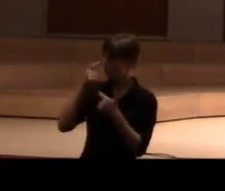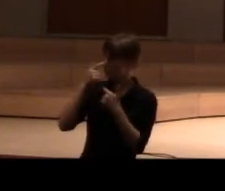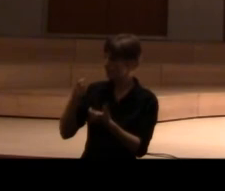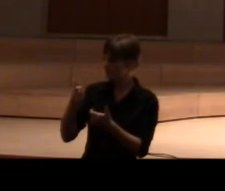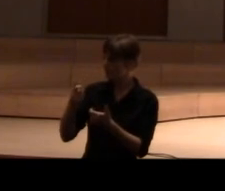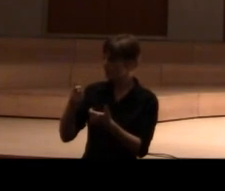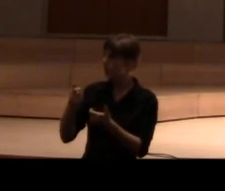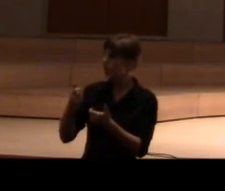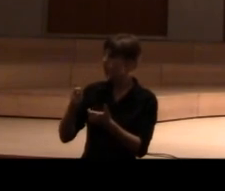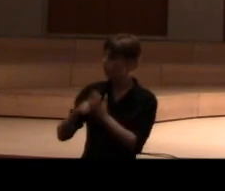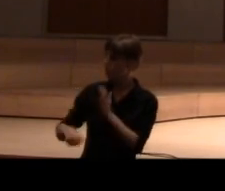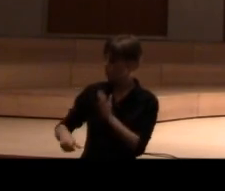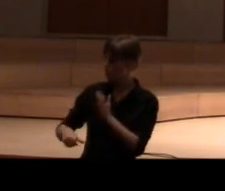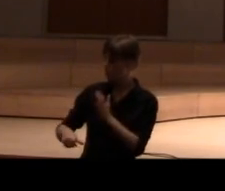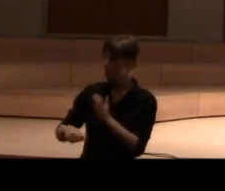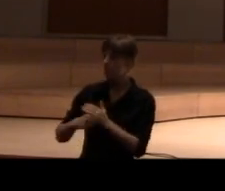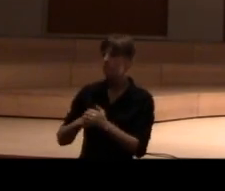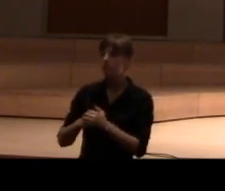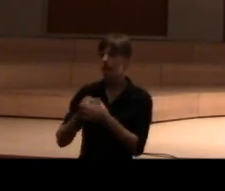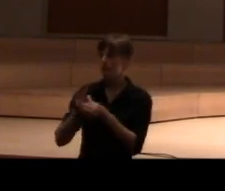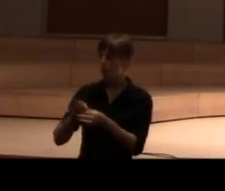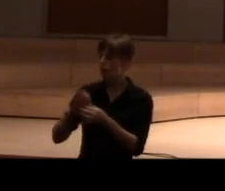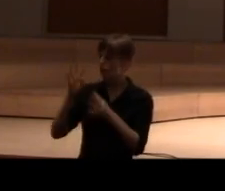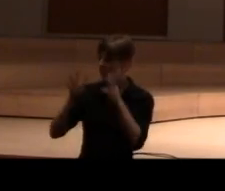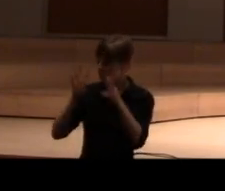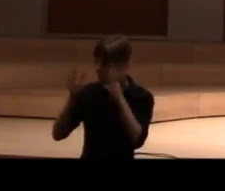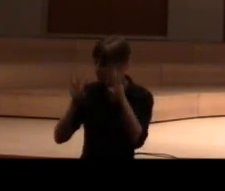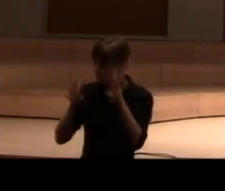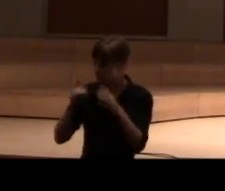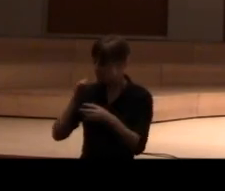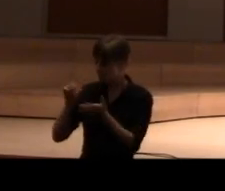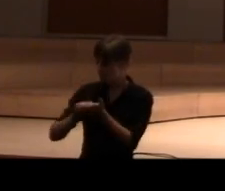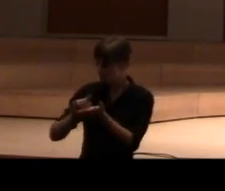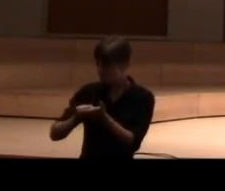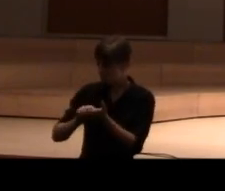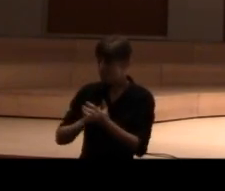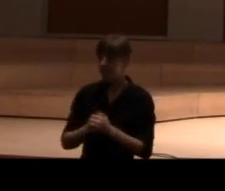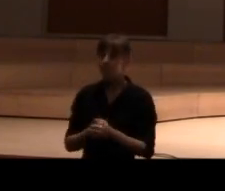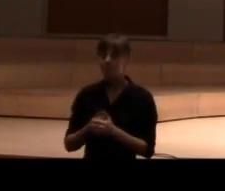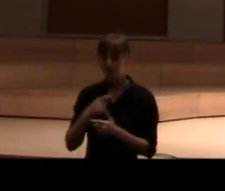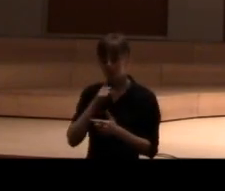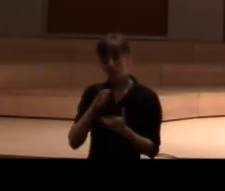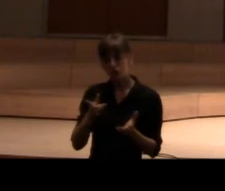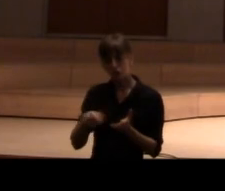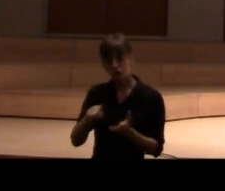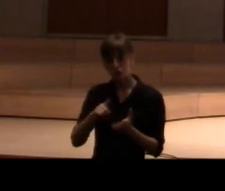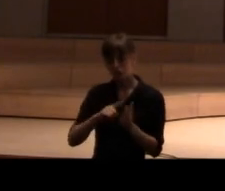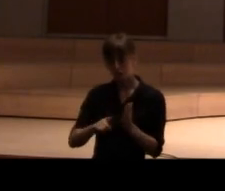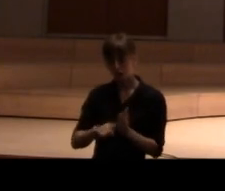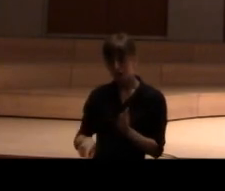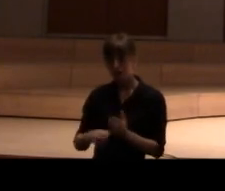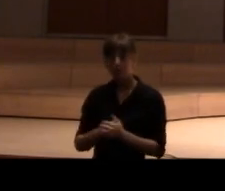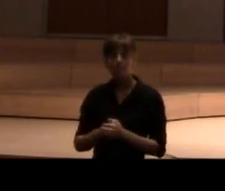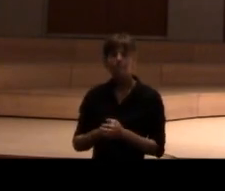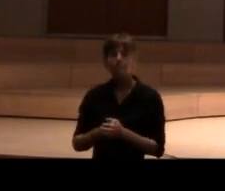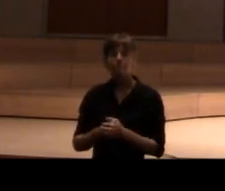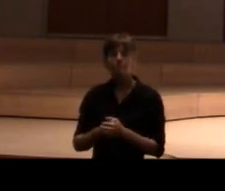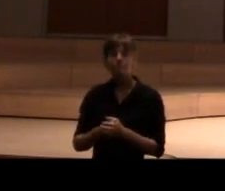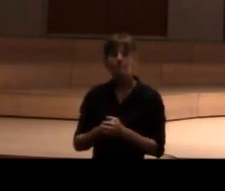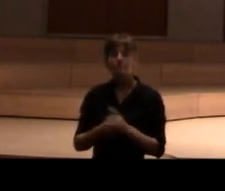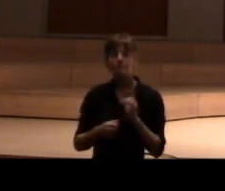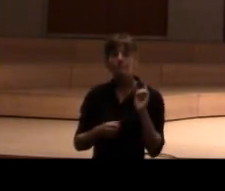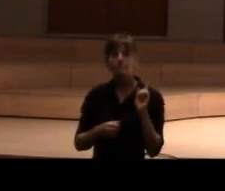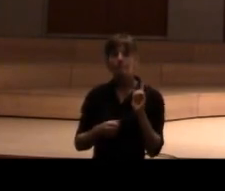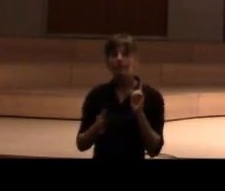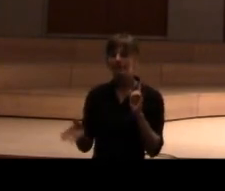provocatively titled How Schools Are Killing Creativity, for the Huffington Post, which I encourage you to look up. Nikhil is an education reform advocate, and he's